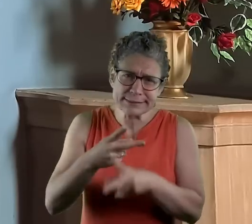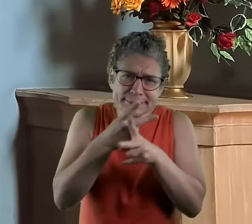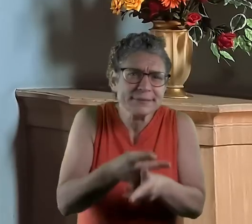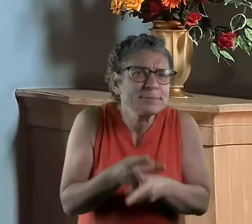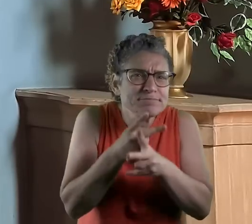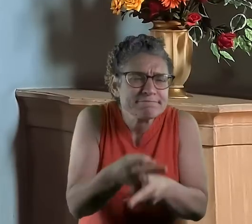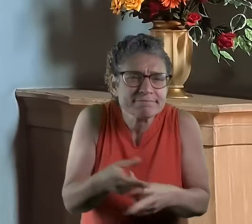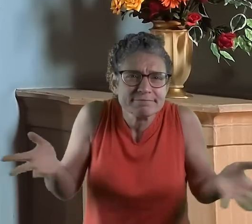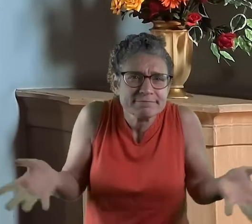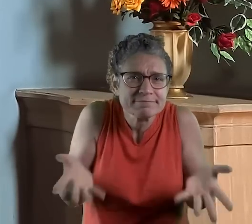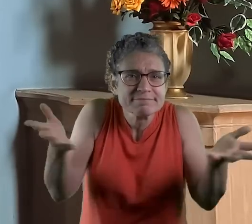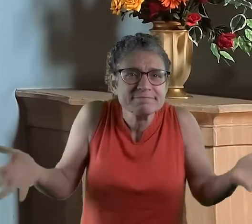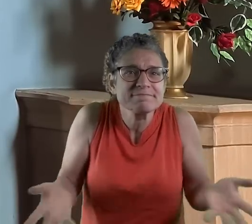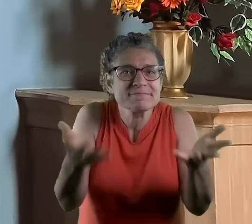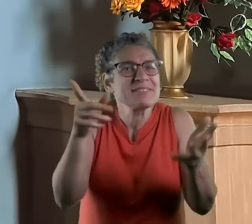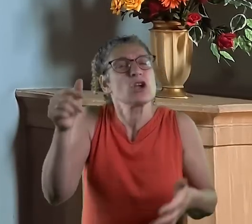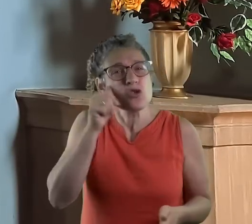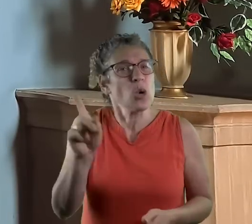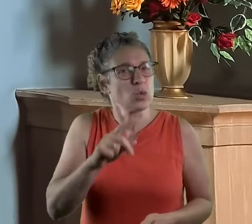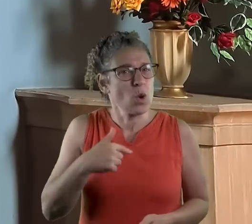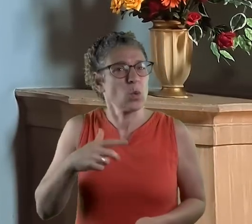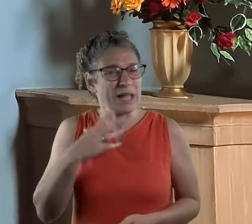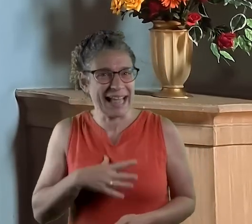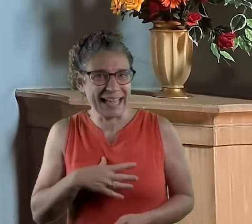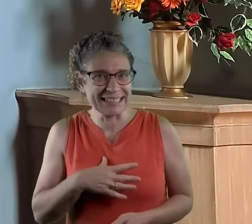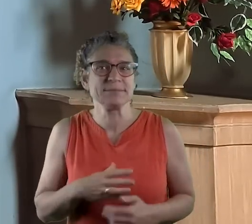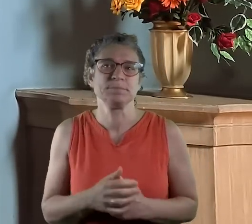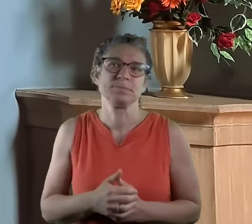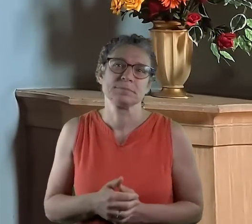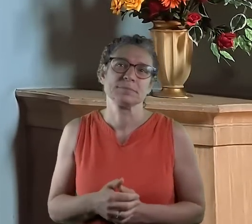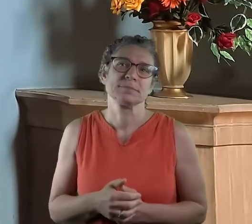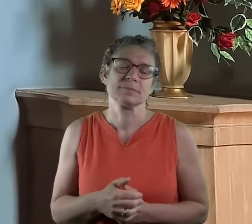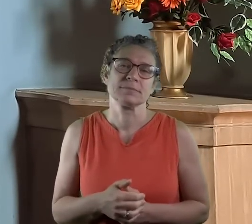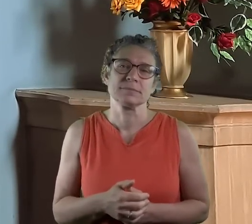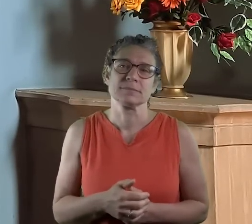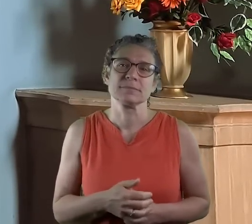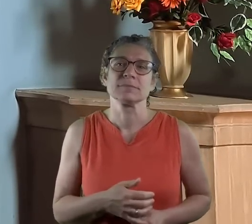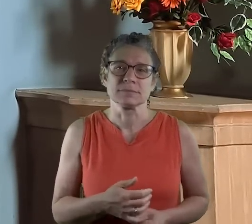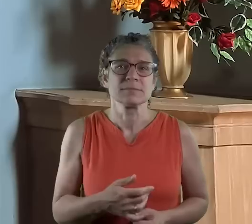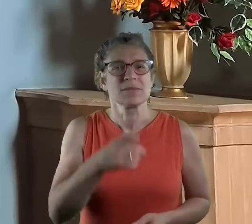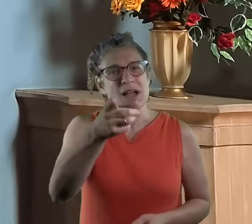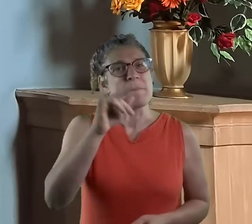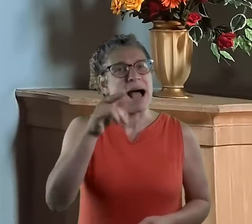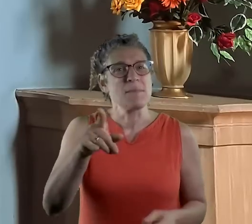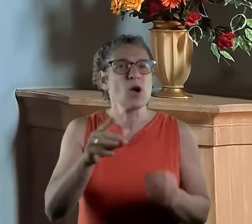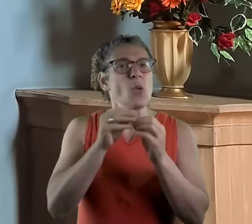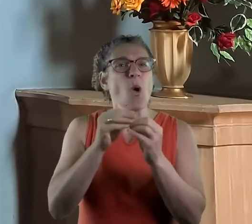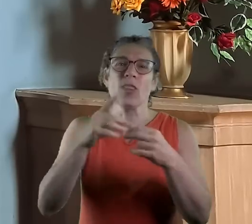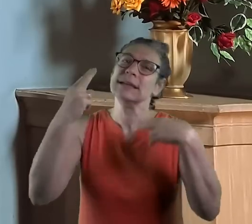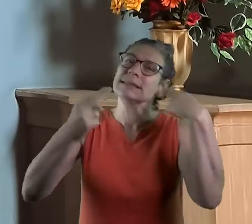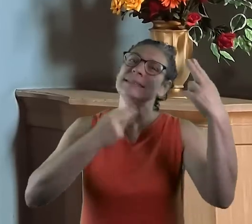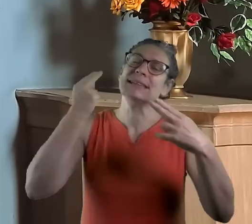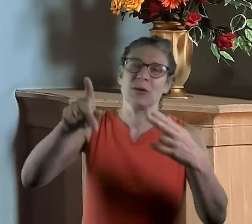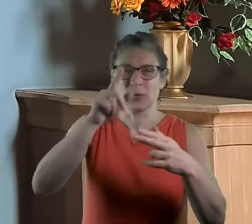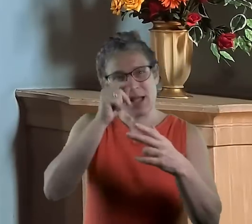us forward. He looks after our need for green pasture and still water. And as we sing, perhaps use the song as a